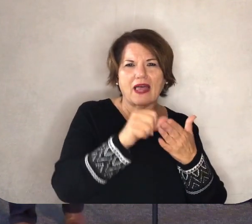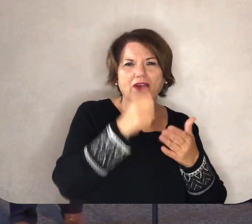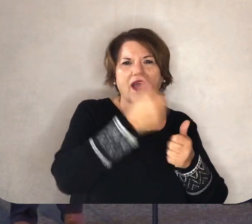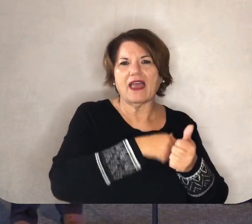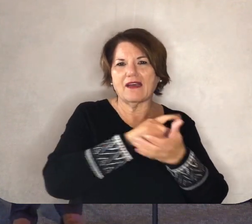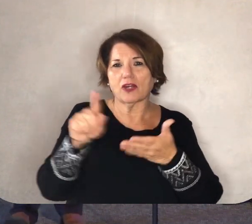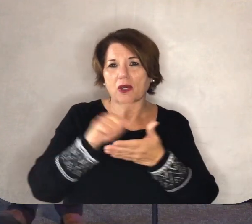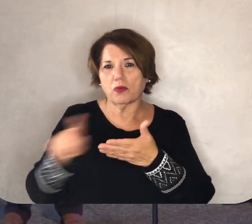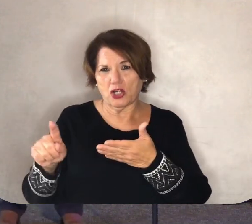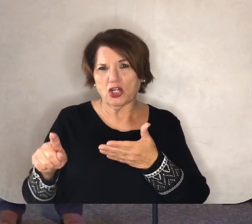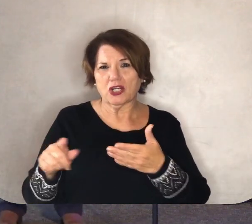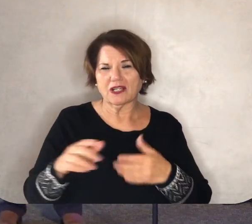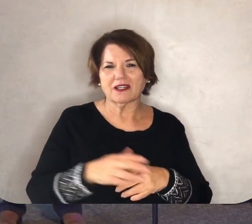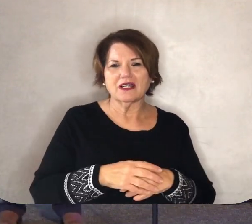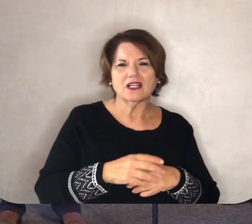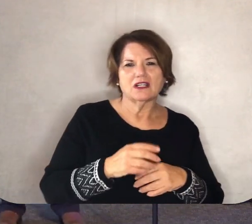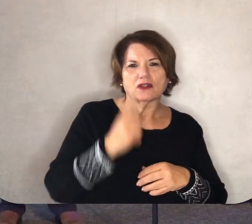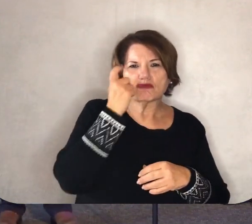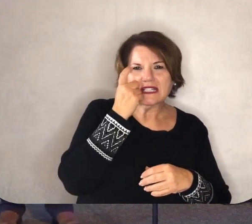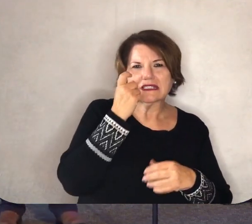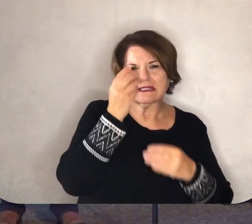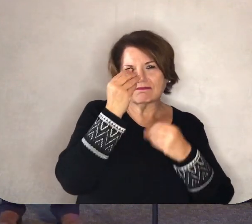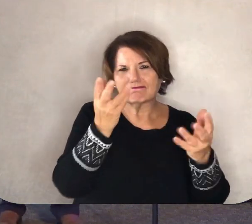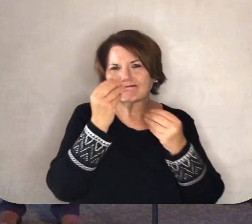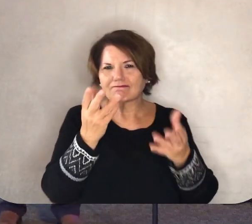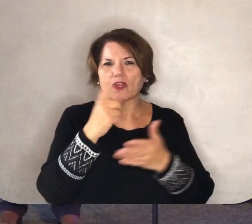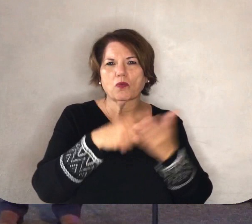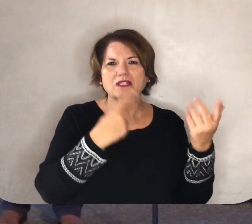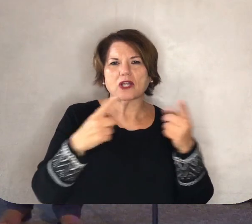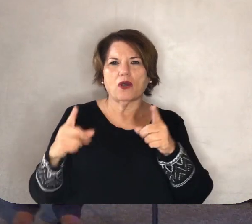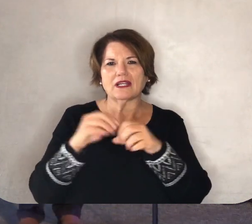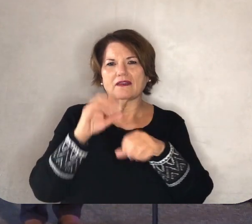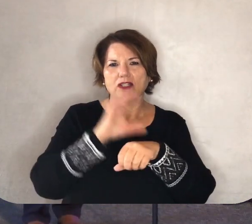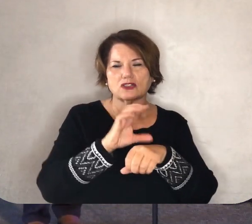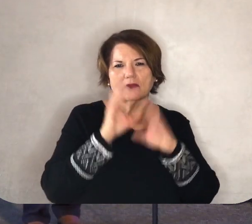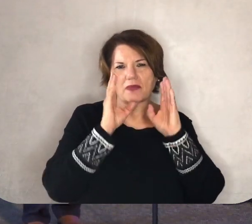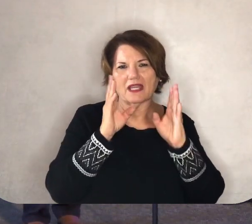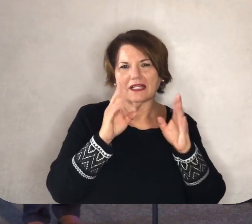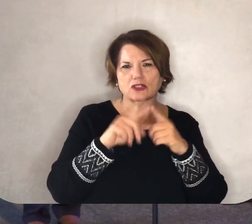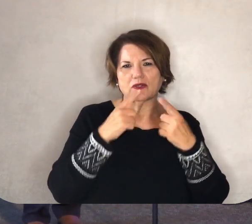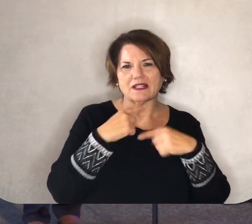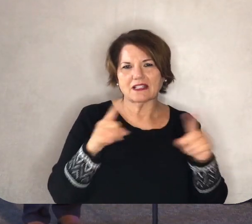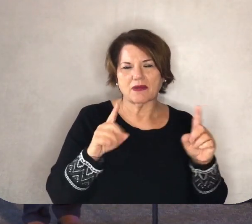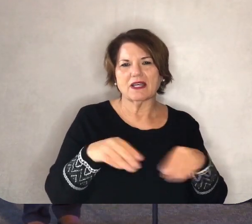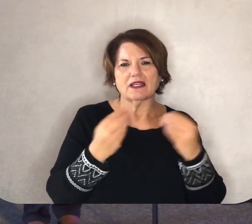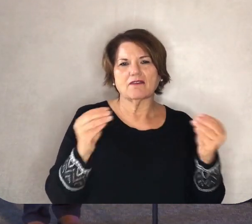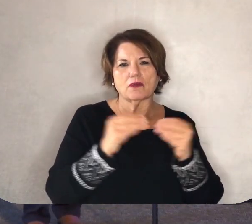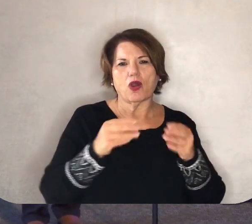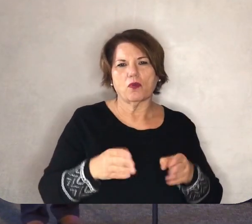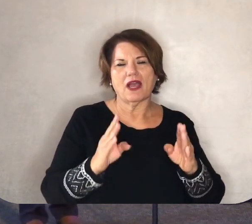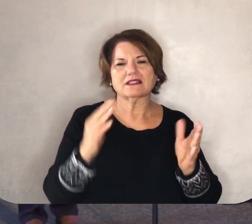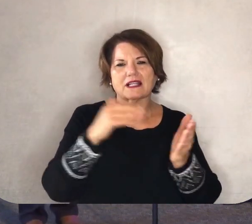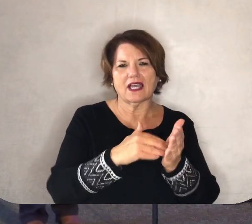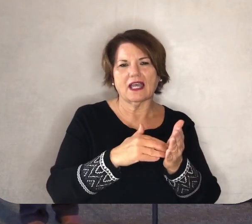week, midweek, to get you updated on things that are happening in the life of the church. And so pay attention for that coming as well. It'll give you even more ways, again,